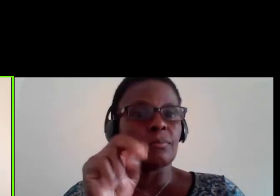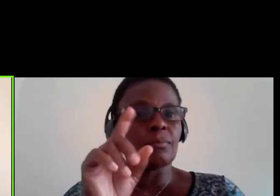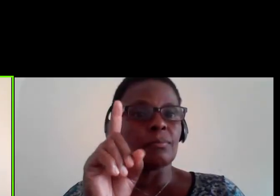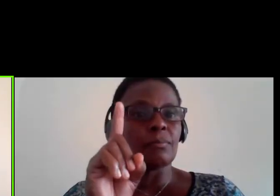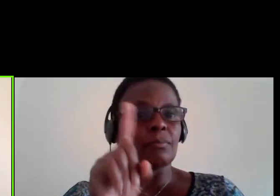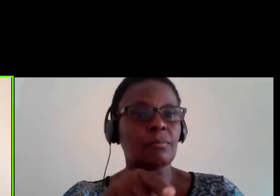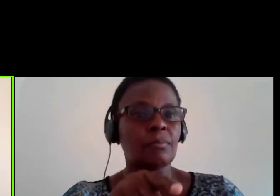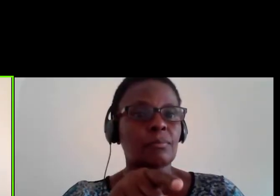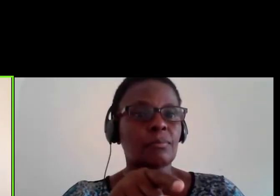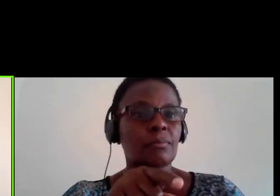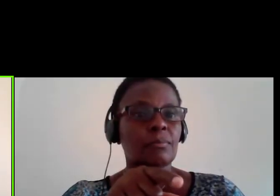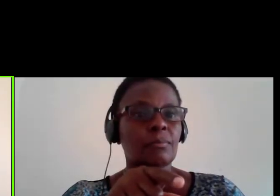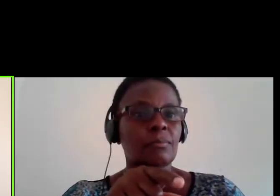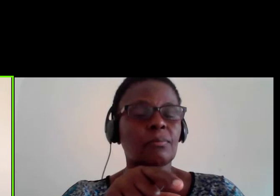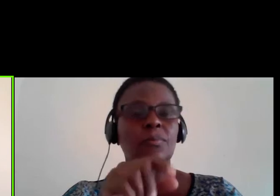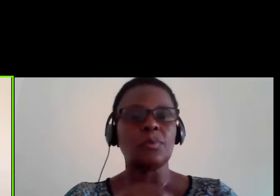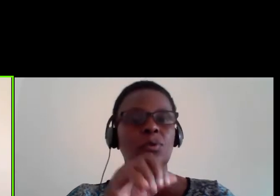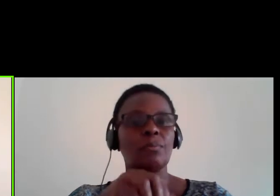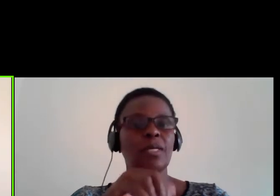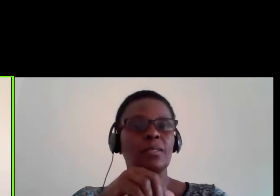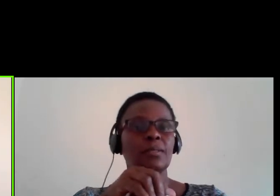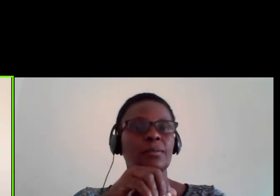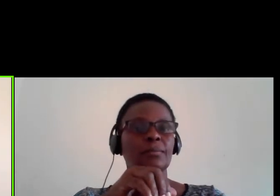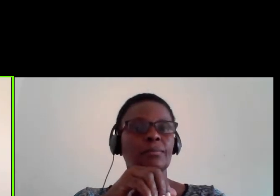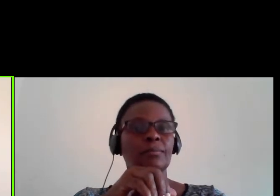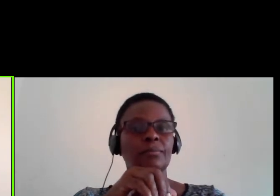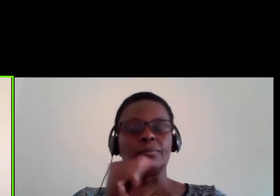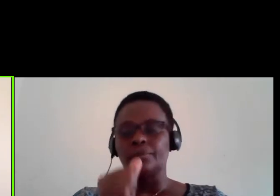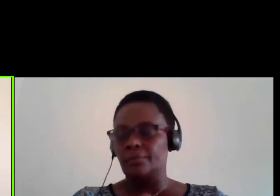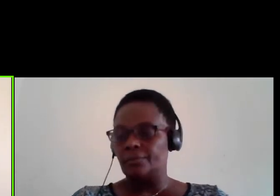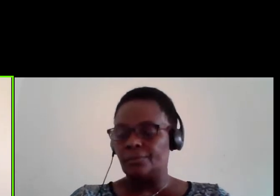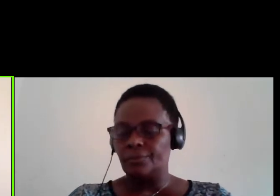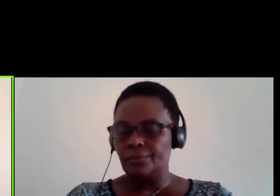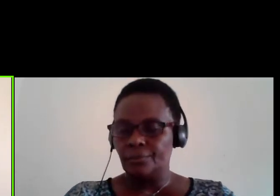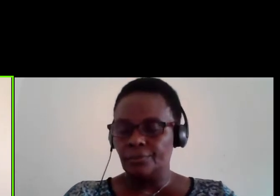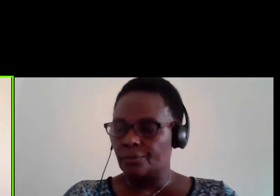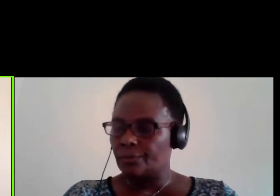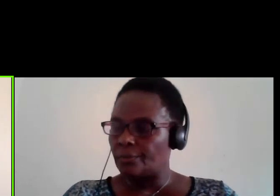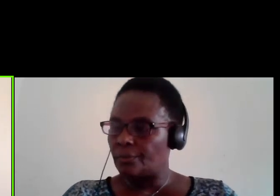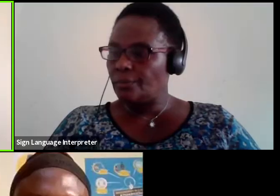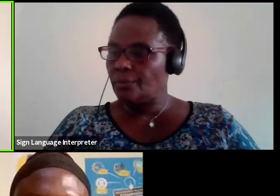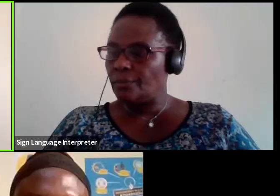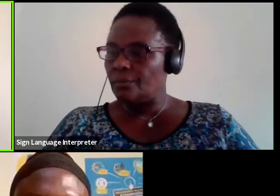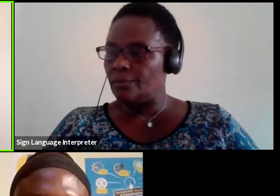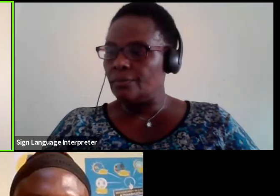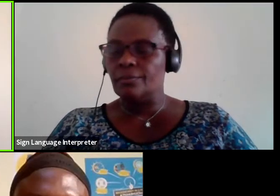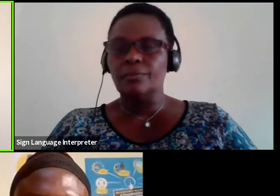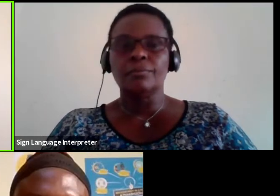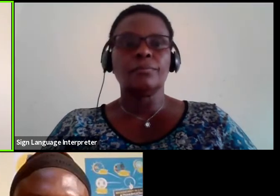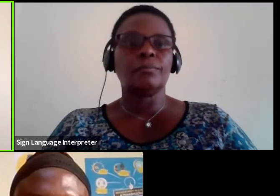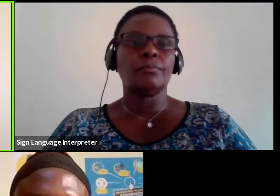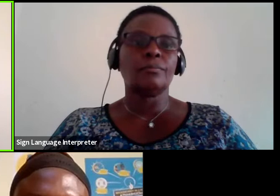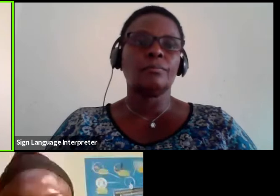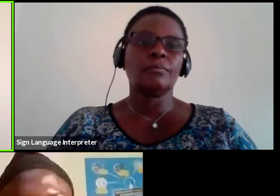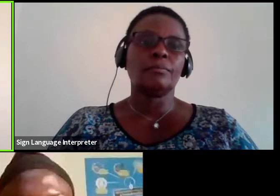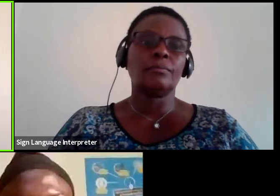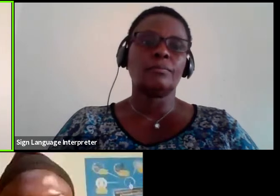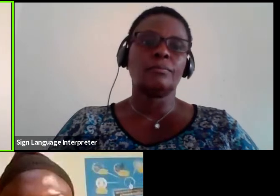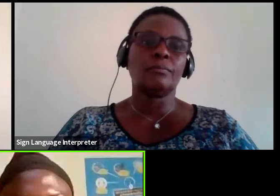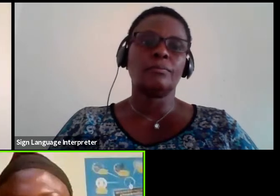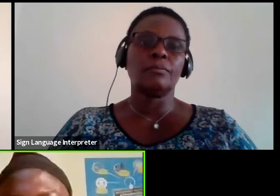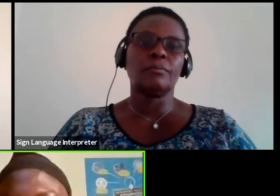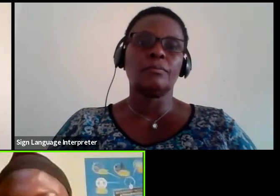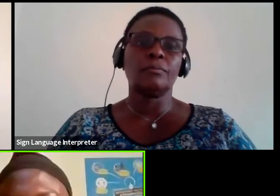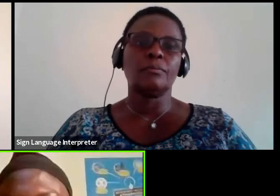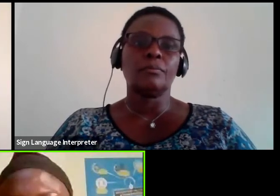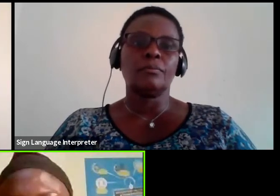here from Derek. Derek says, in our contemporary world, we can sadly say surveillance has become a necessary